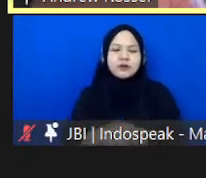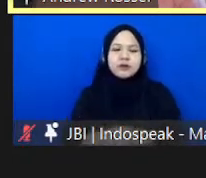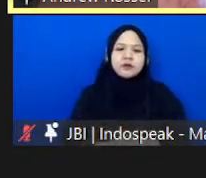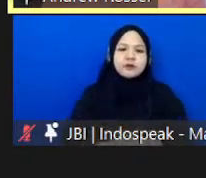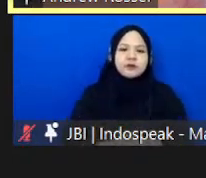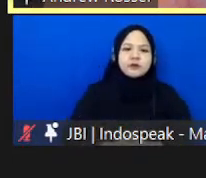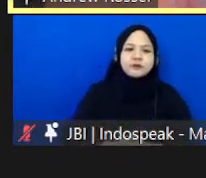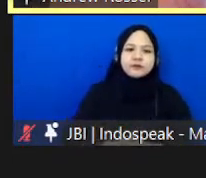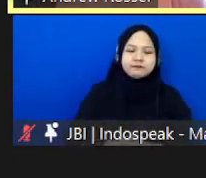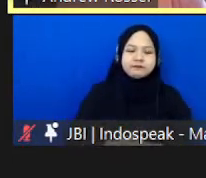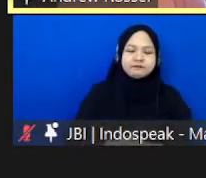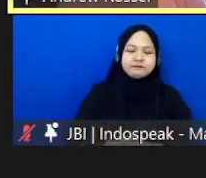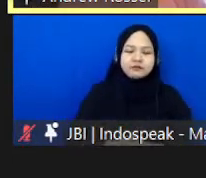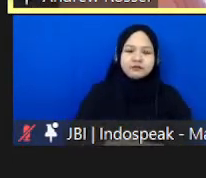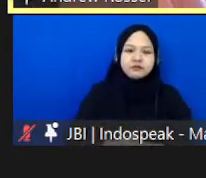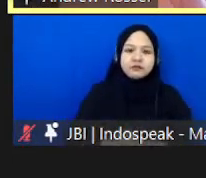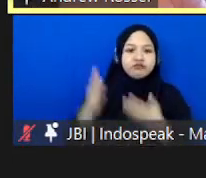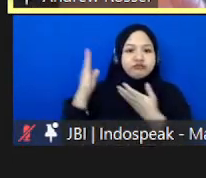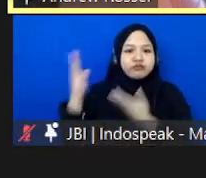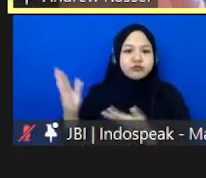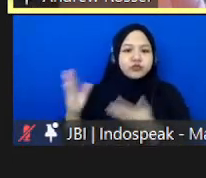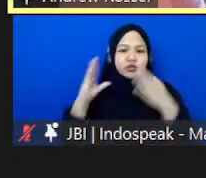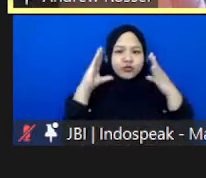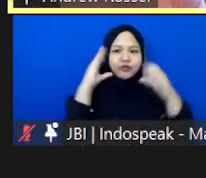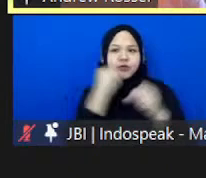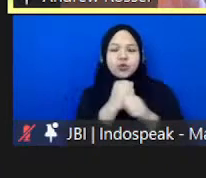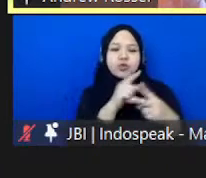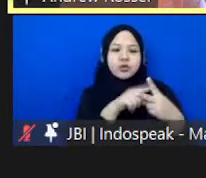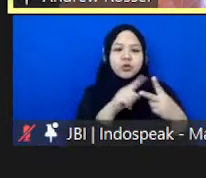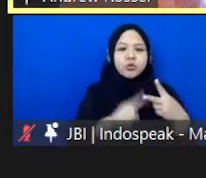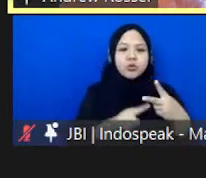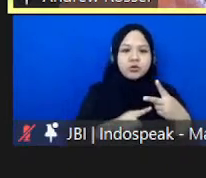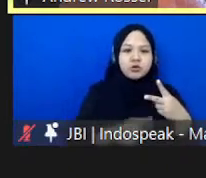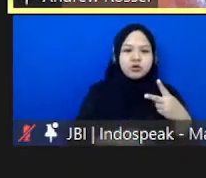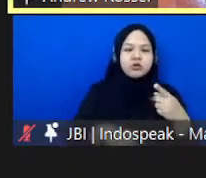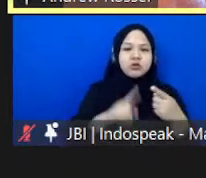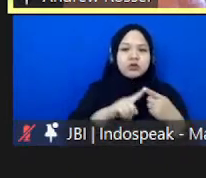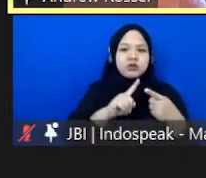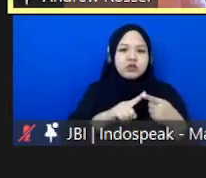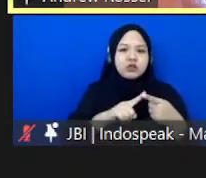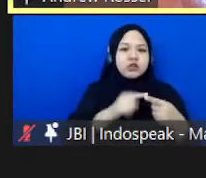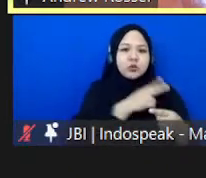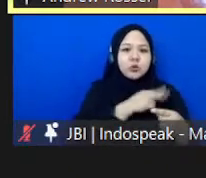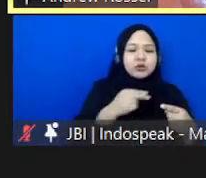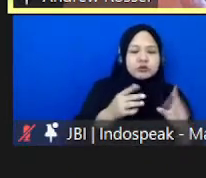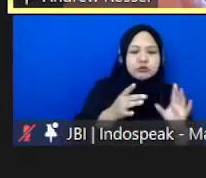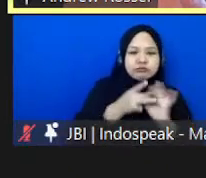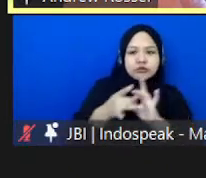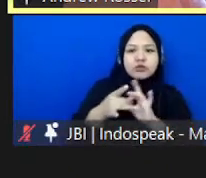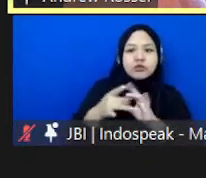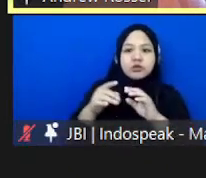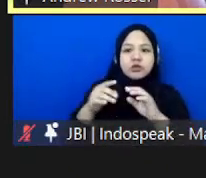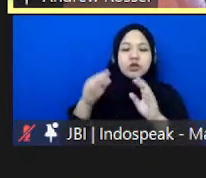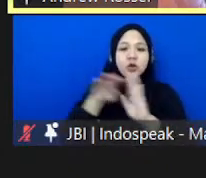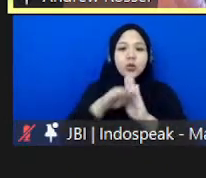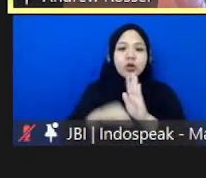This focuses on two things. The first is Indonesia's compliance with the international health